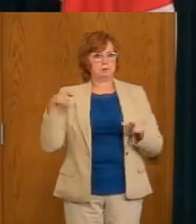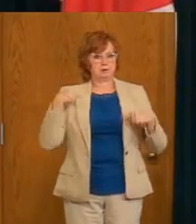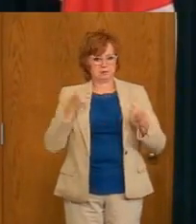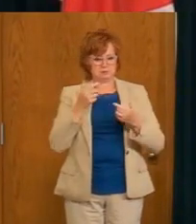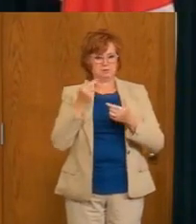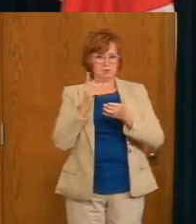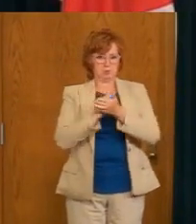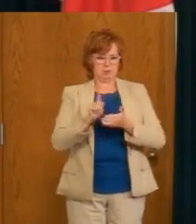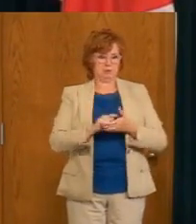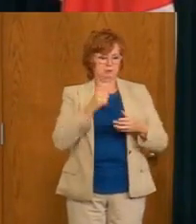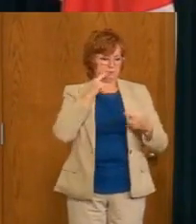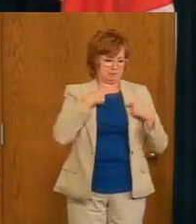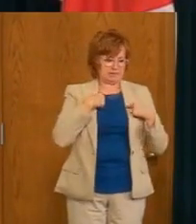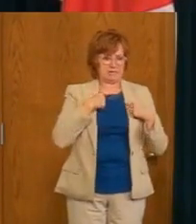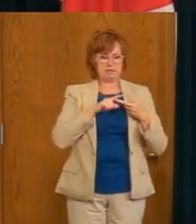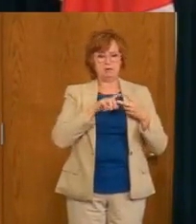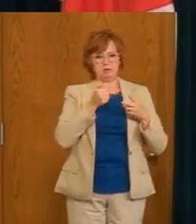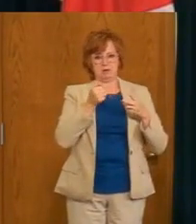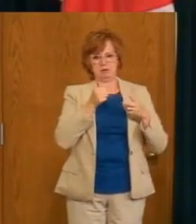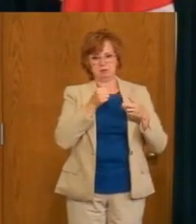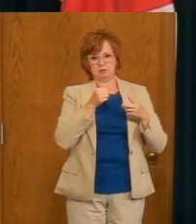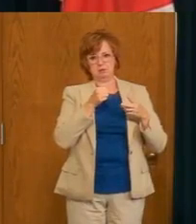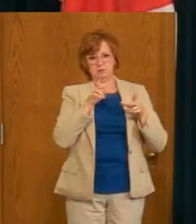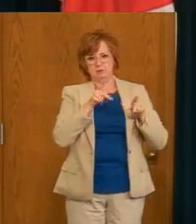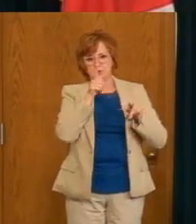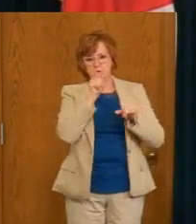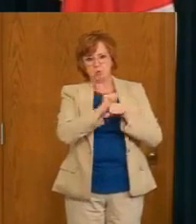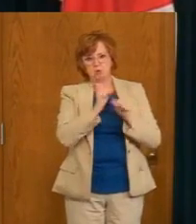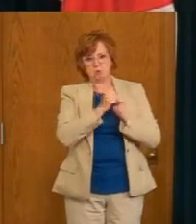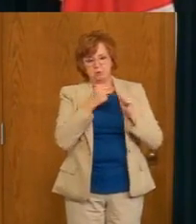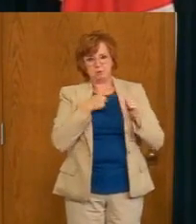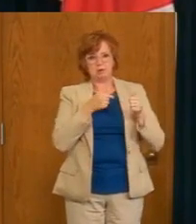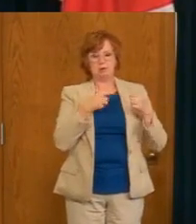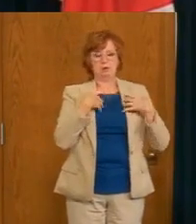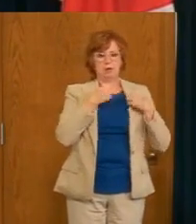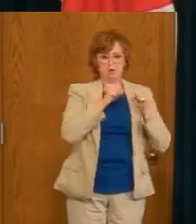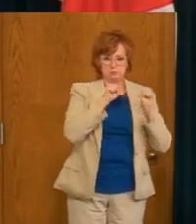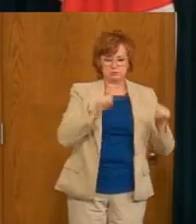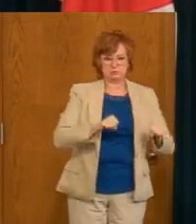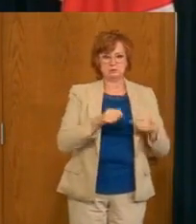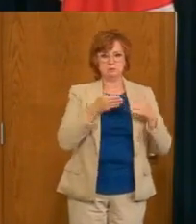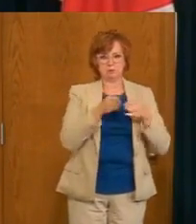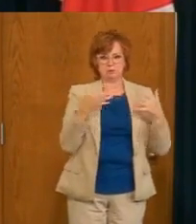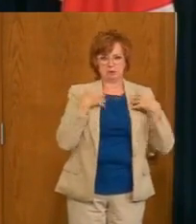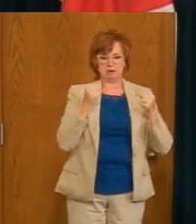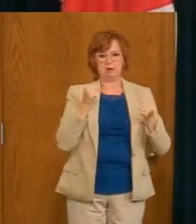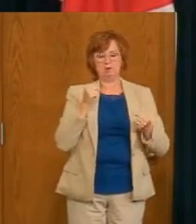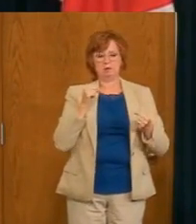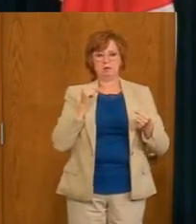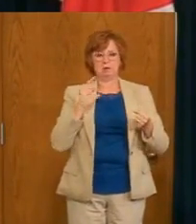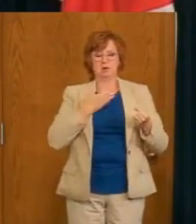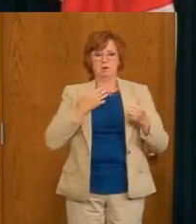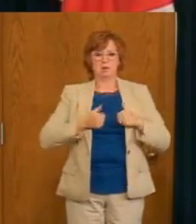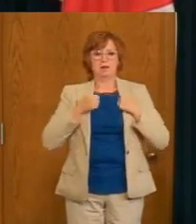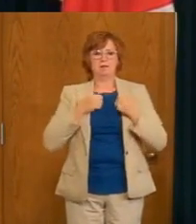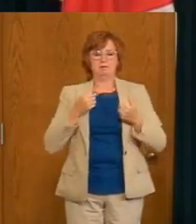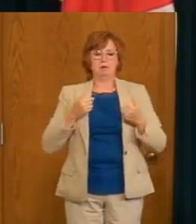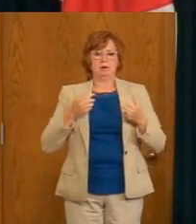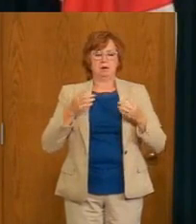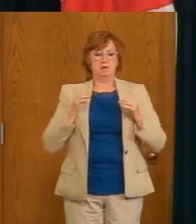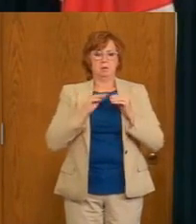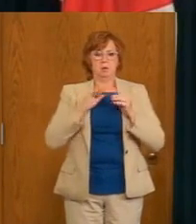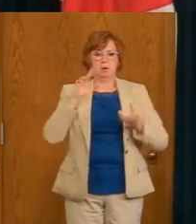have to be our key tools as we move forward. We'll take another question in the room. Mark? Dr. Shahab,